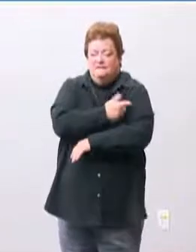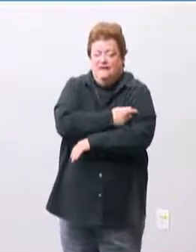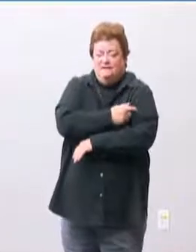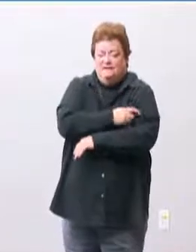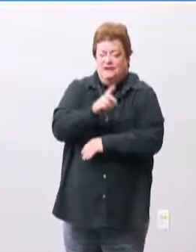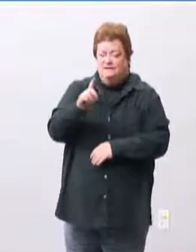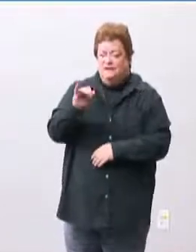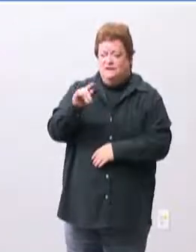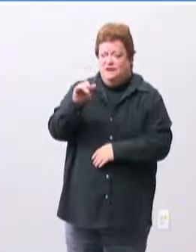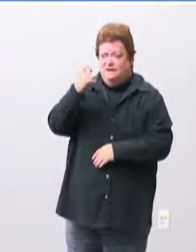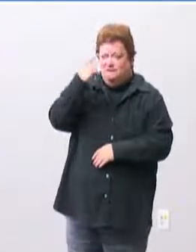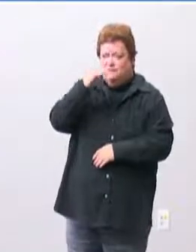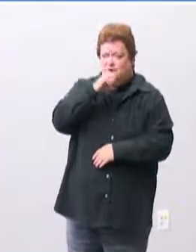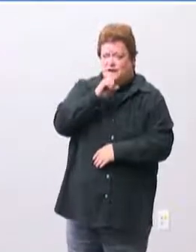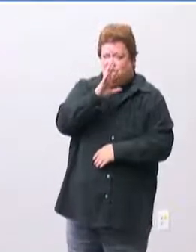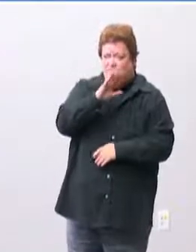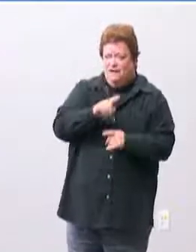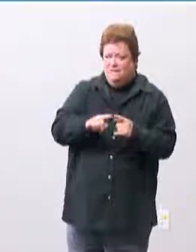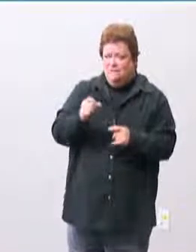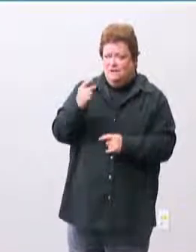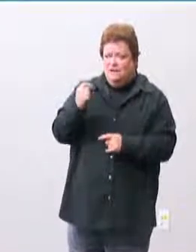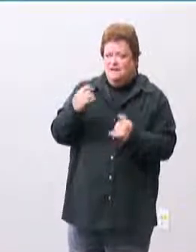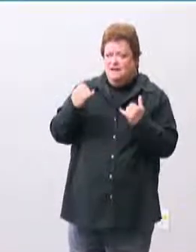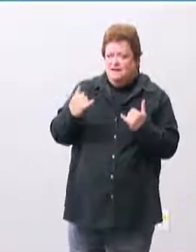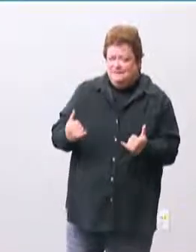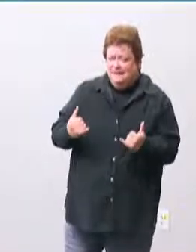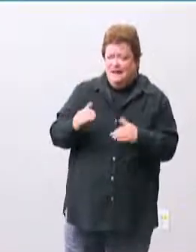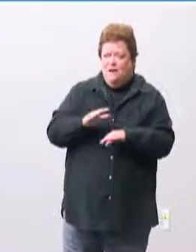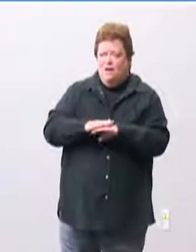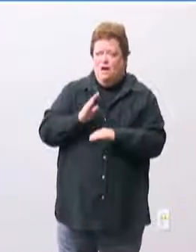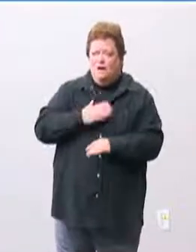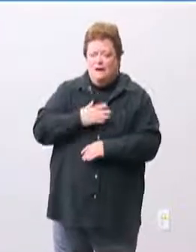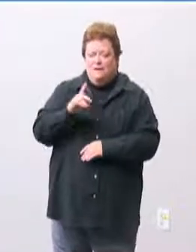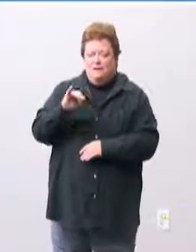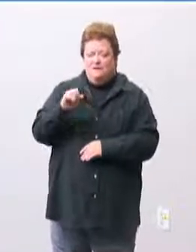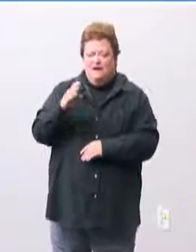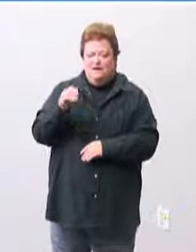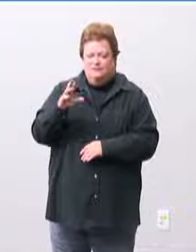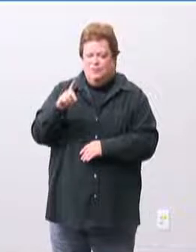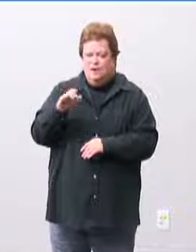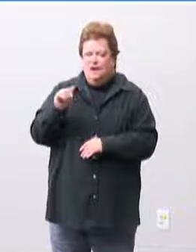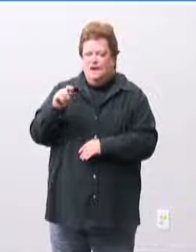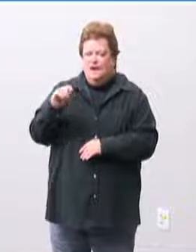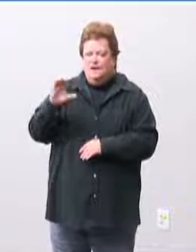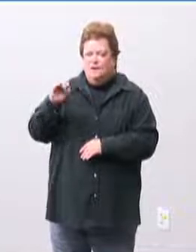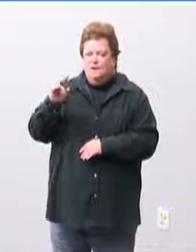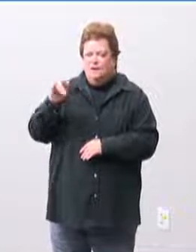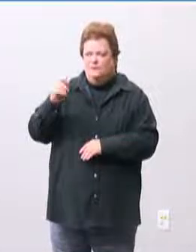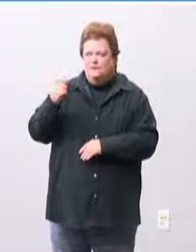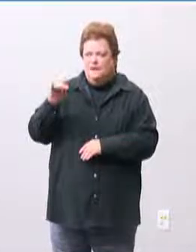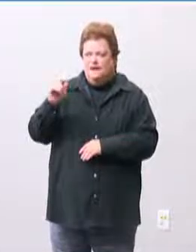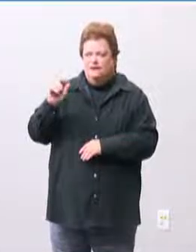Vaccination data for 5 to 11-year-old is now on the COVID-19 dashboard at